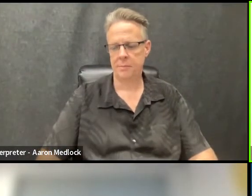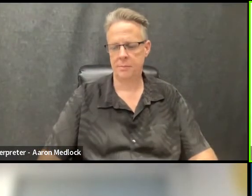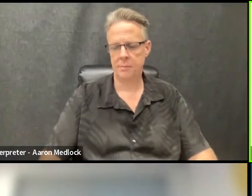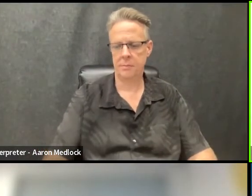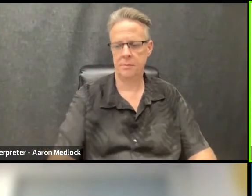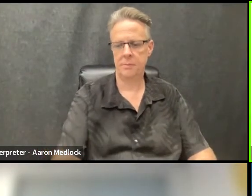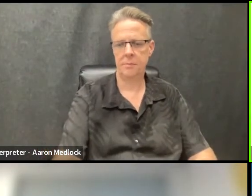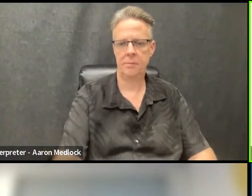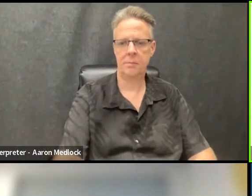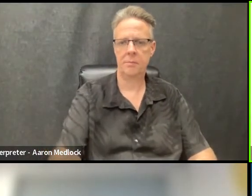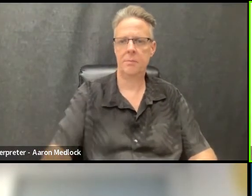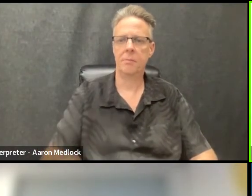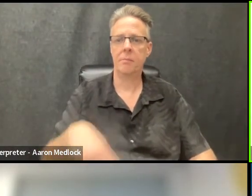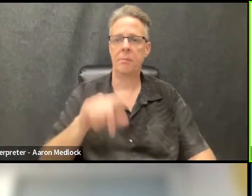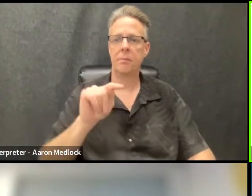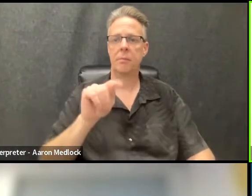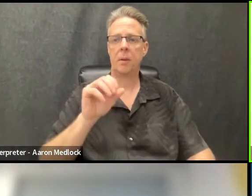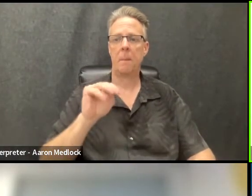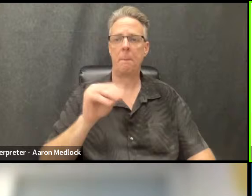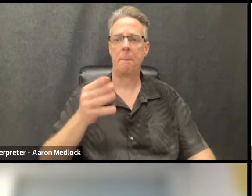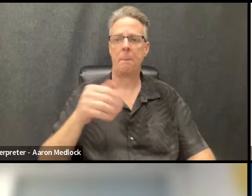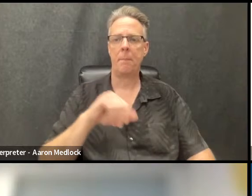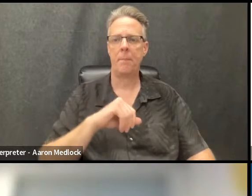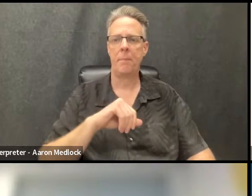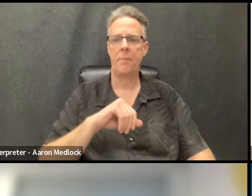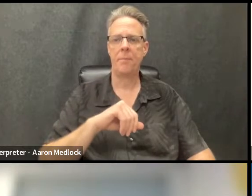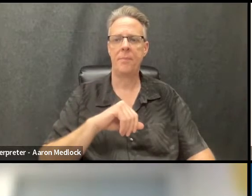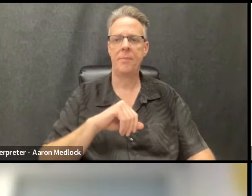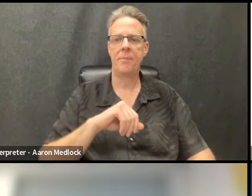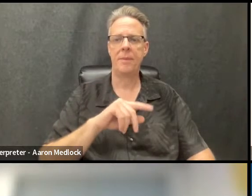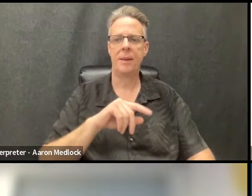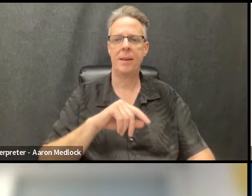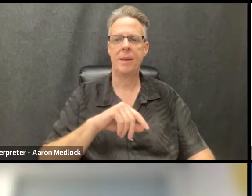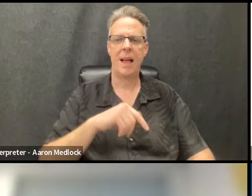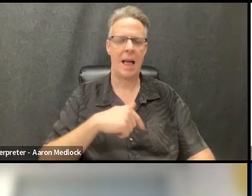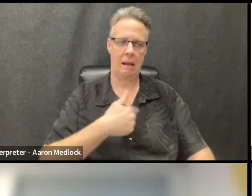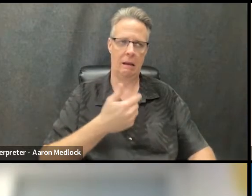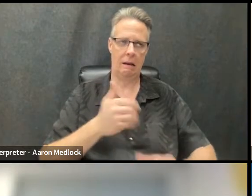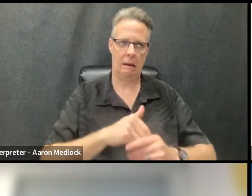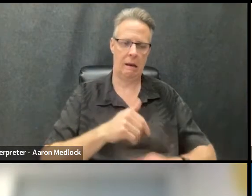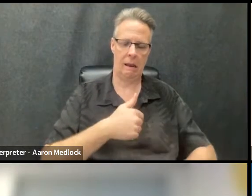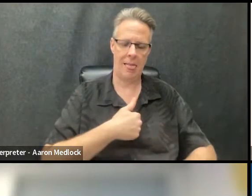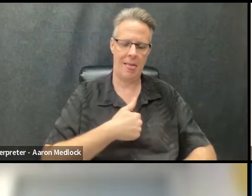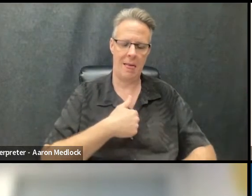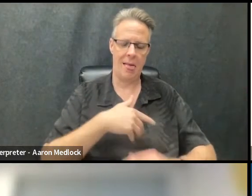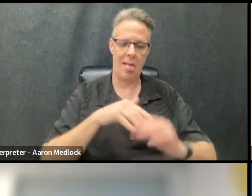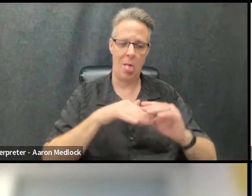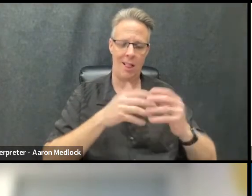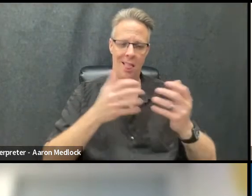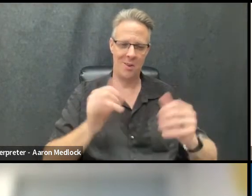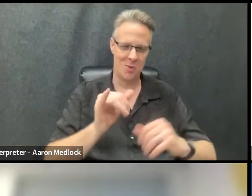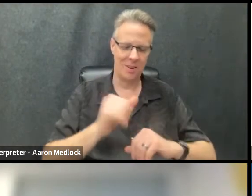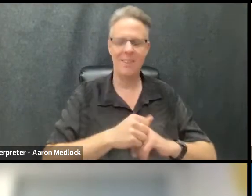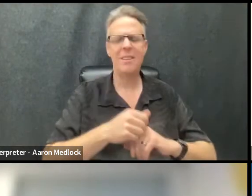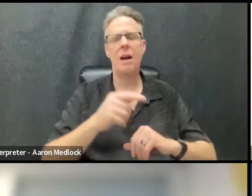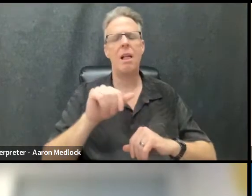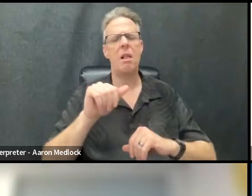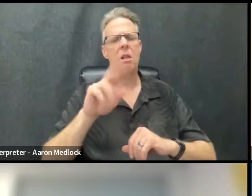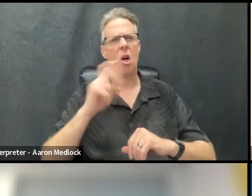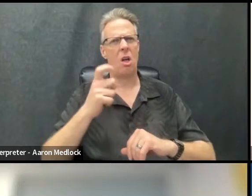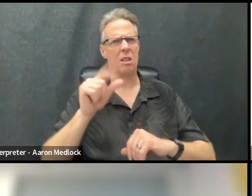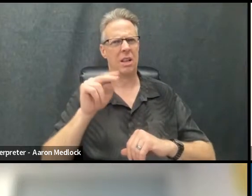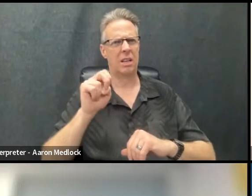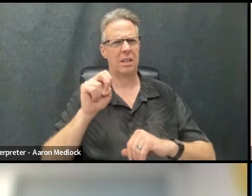Thank you. Tom Hickey? Yeah, me again, I'm doing a lot of talking too. So am I wrong in thinking that an auxiliary lane